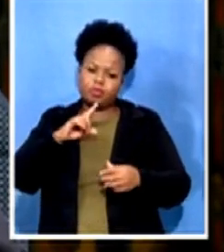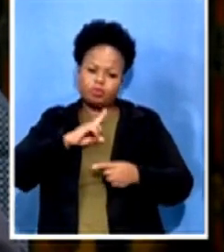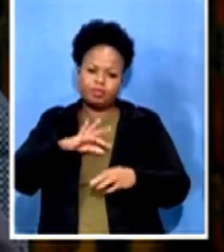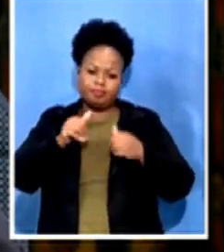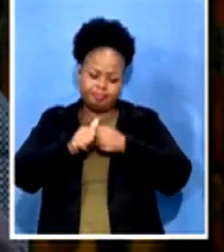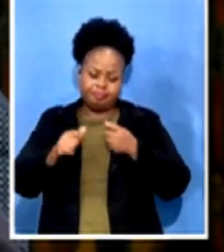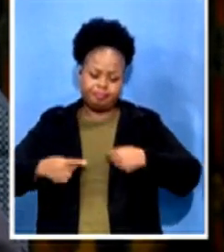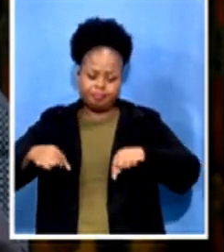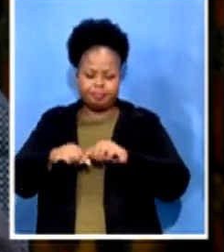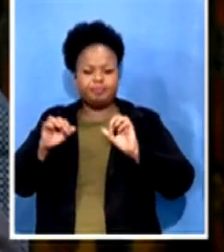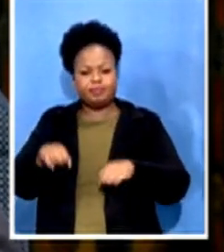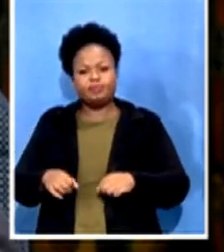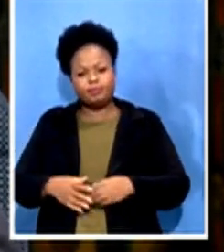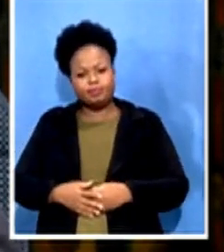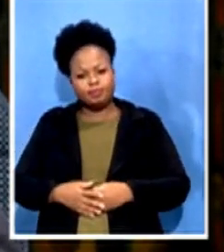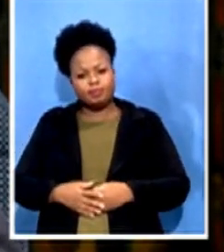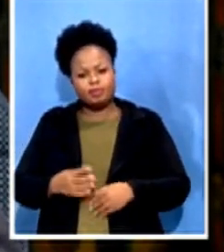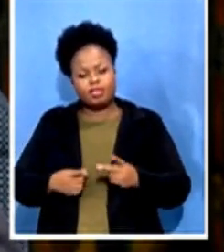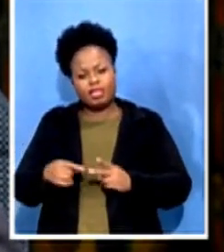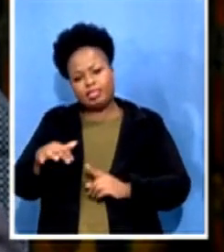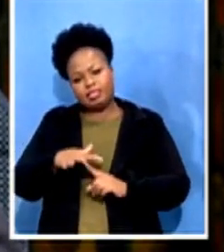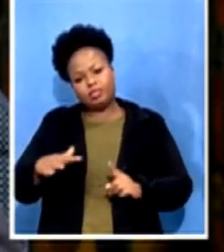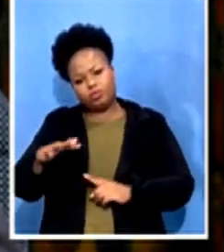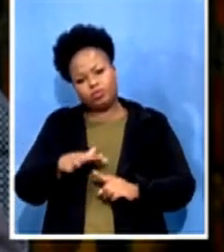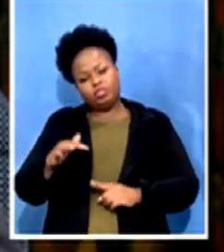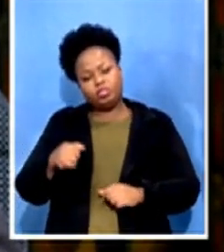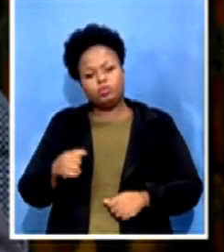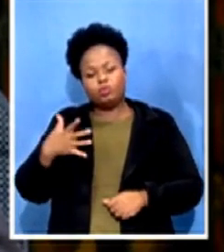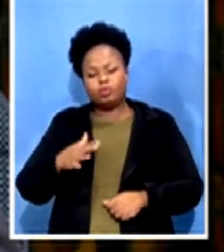this situation, we do want to say that